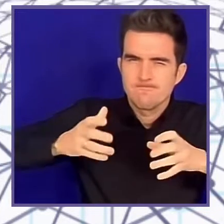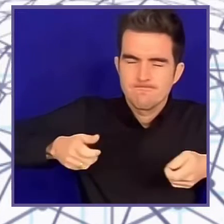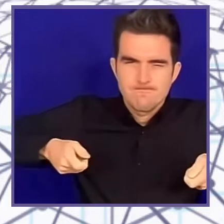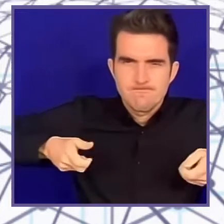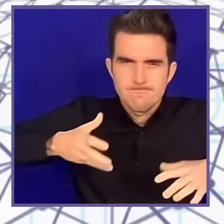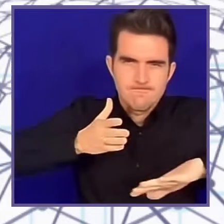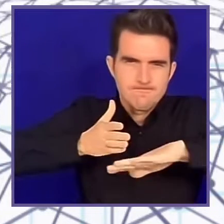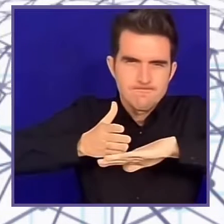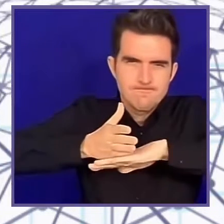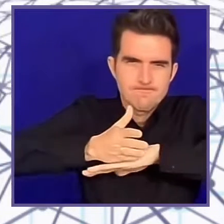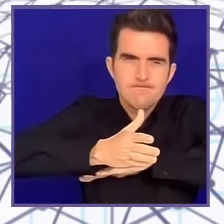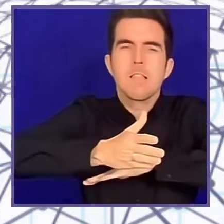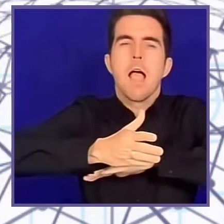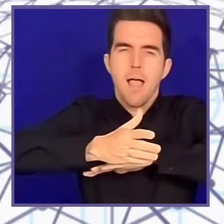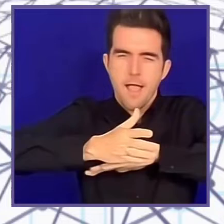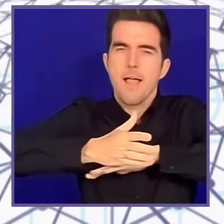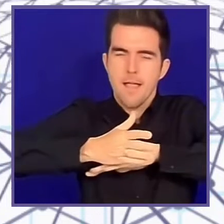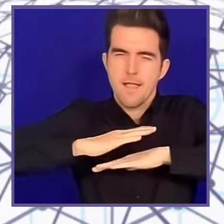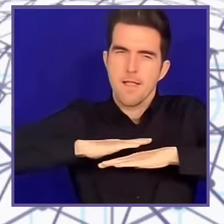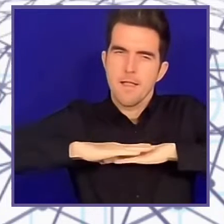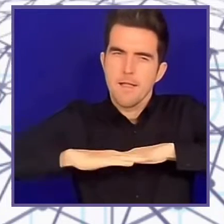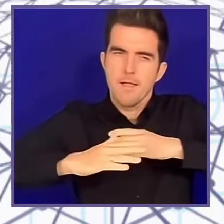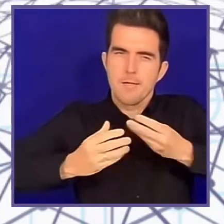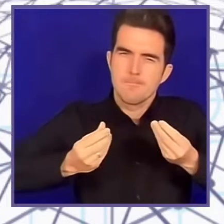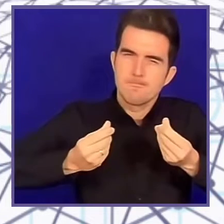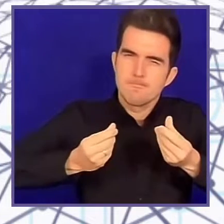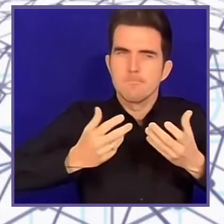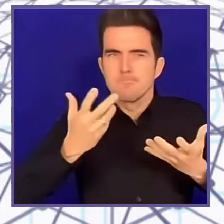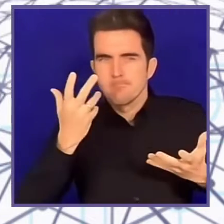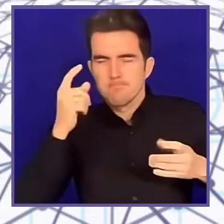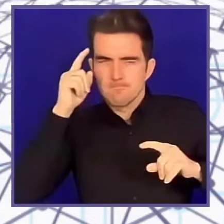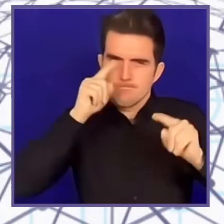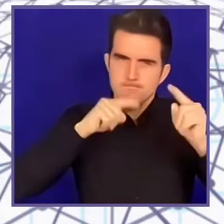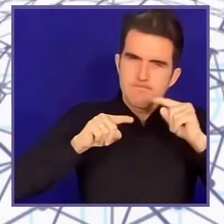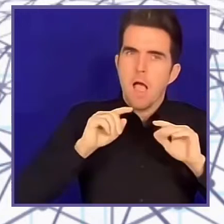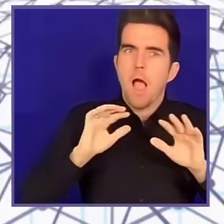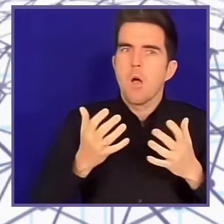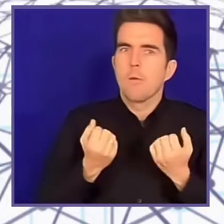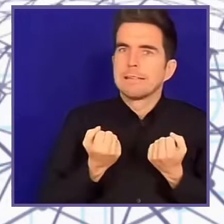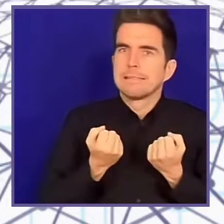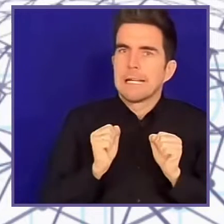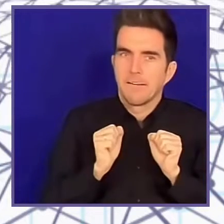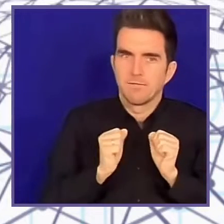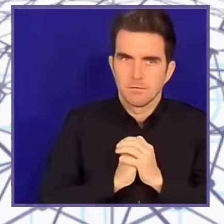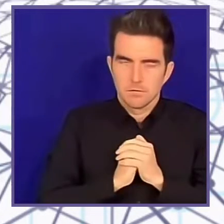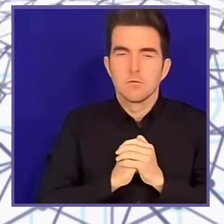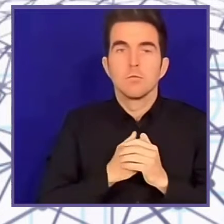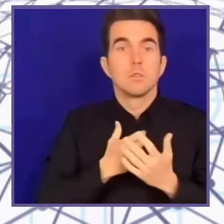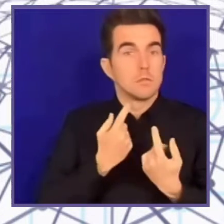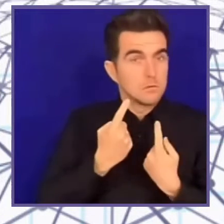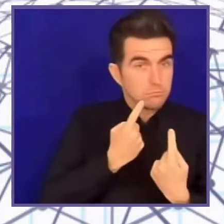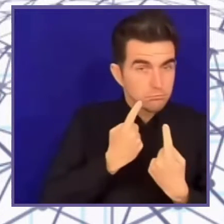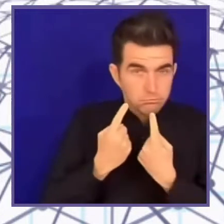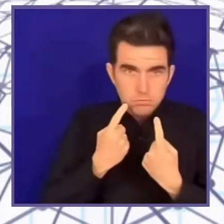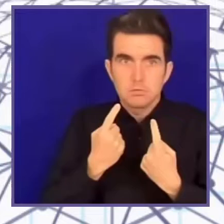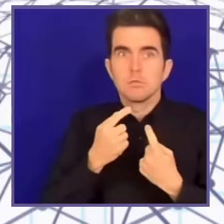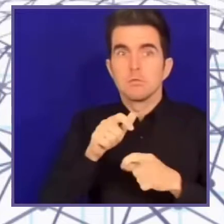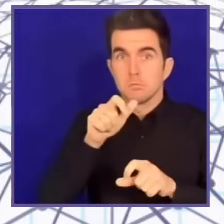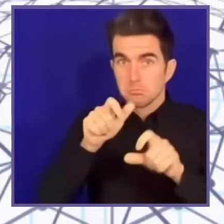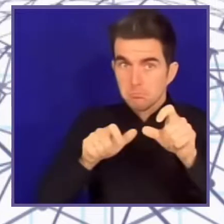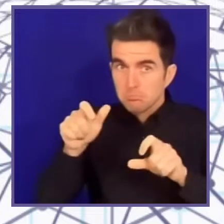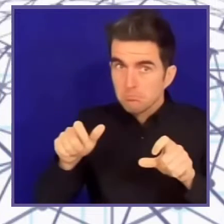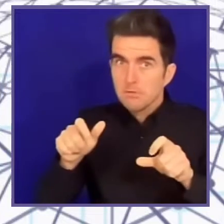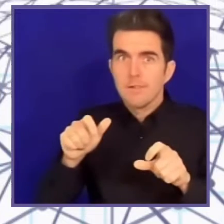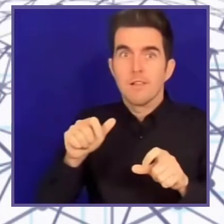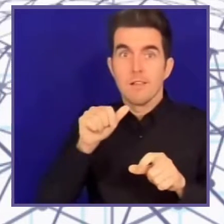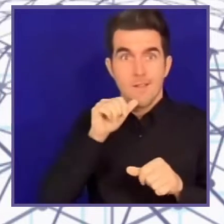Like someone said yesterday, the wheelchair is an enabling device, the stairs are the problem. So